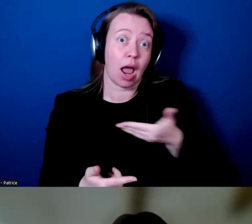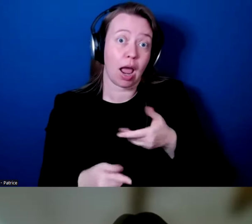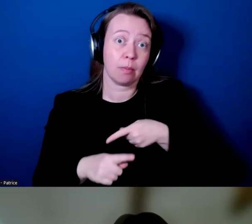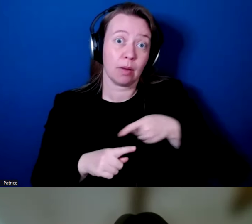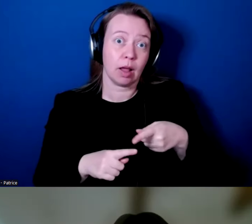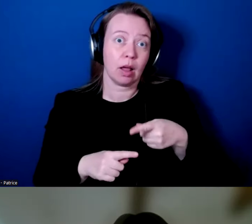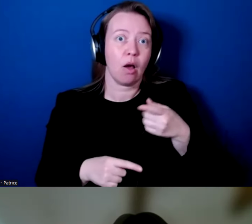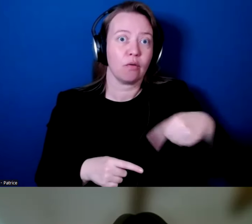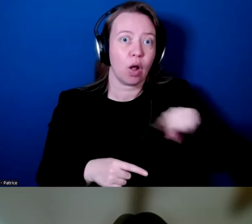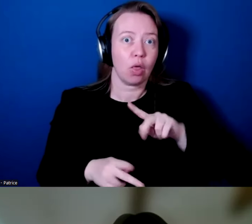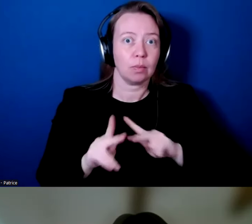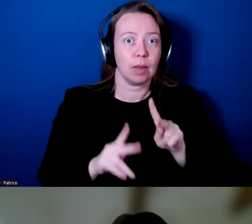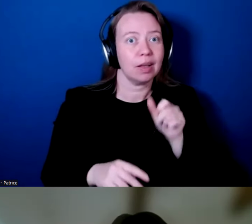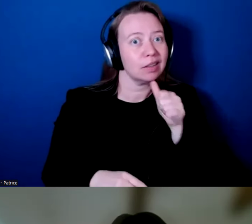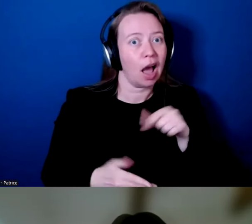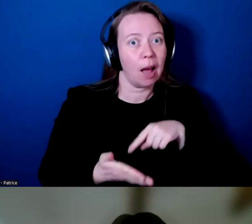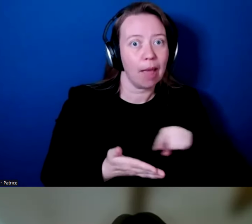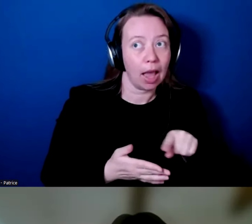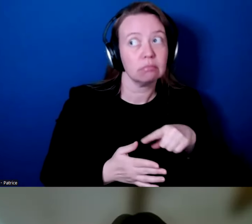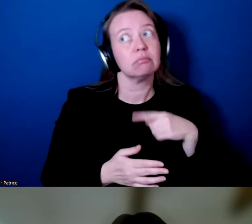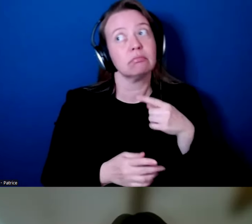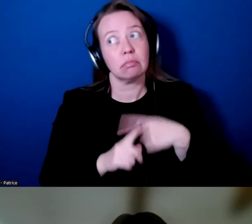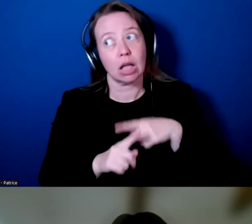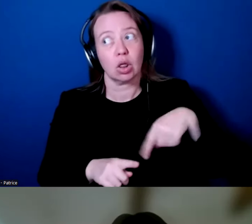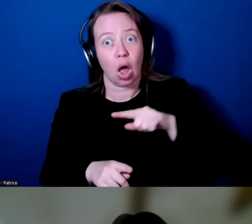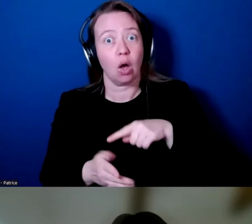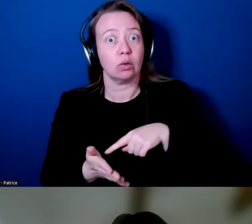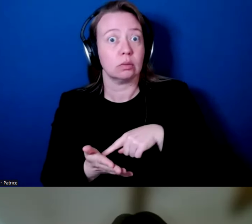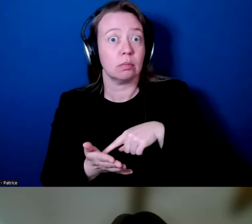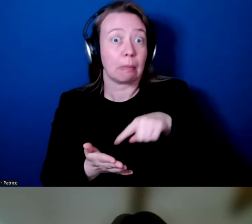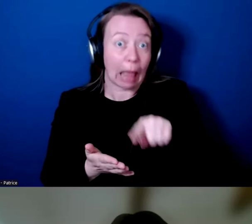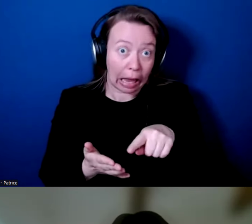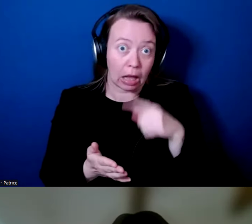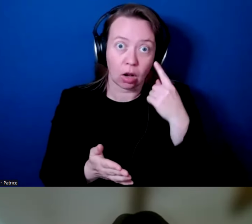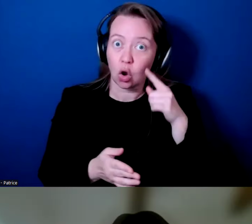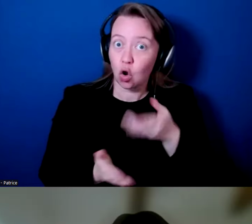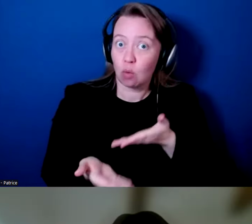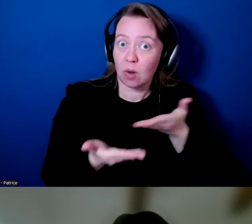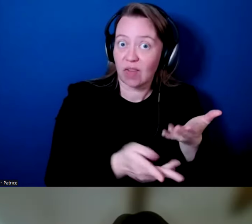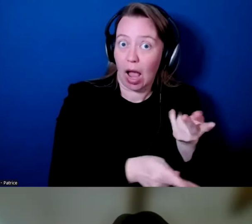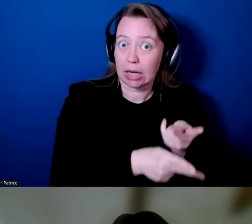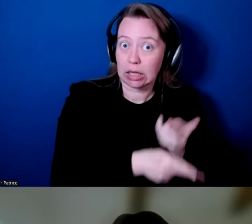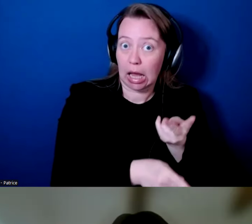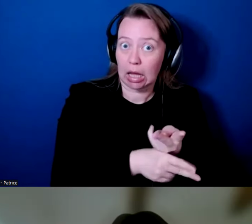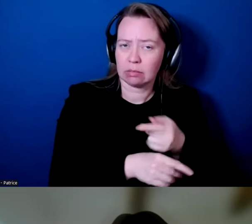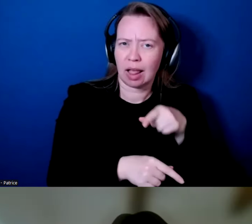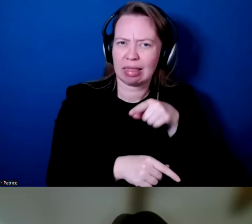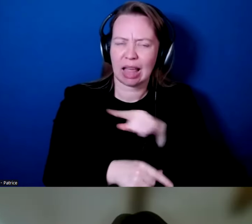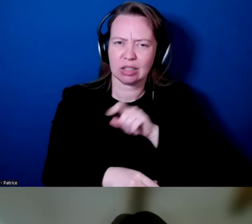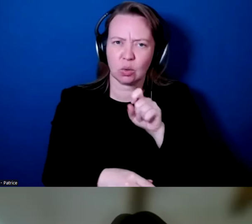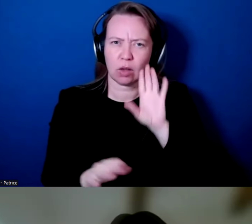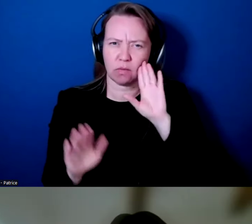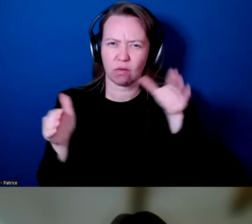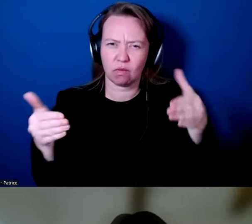unpaid family caregivers in the design and implementation of direct care workforce initiatives? So it seems like this question is really keying in on